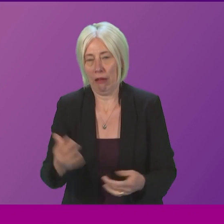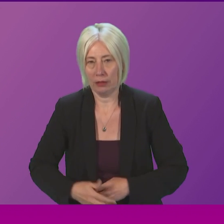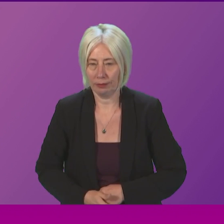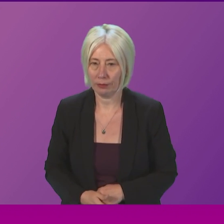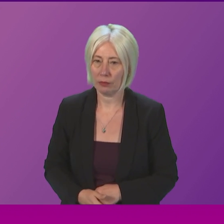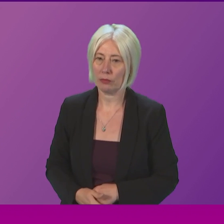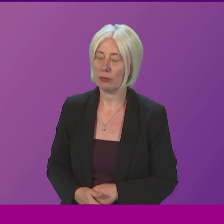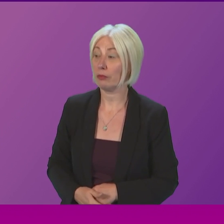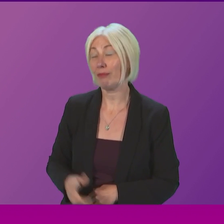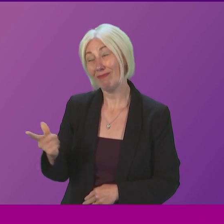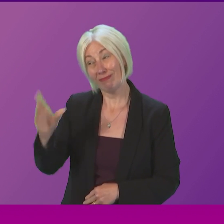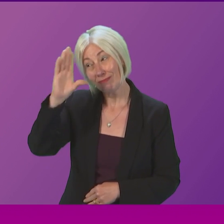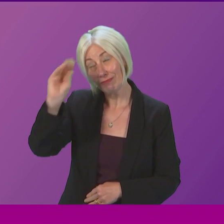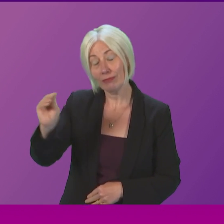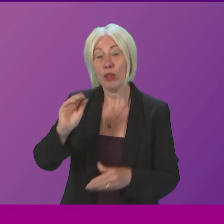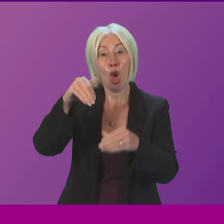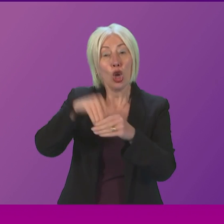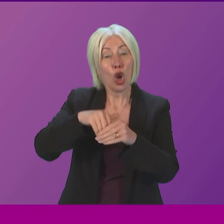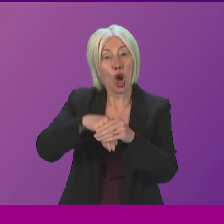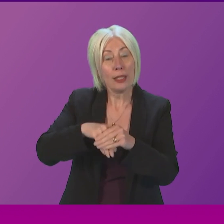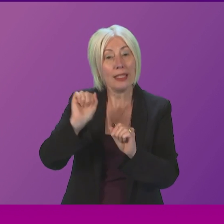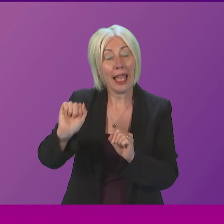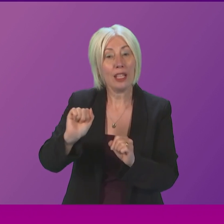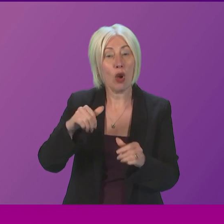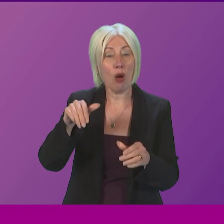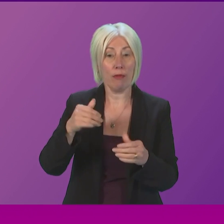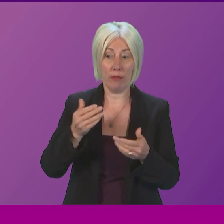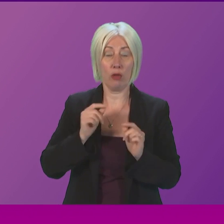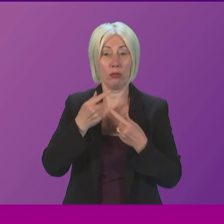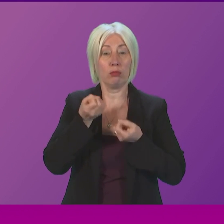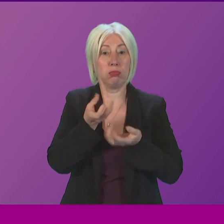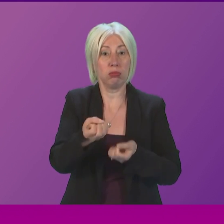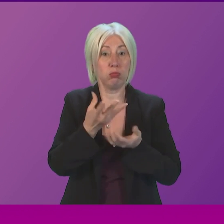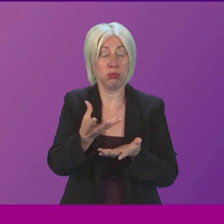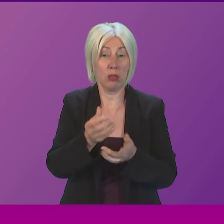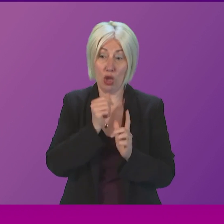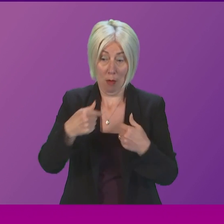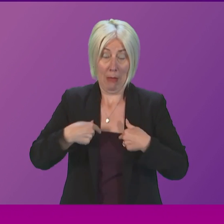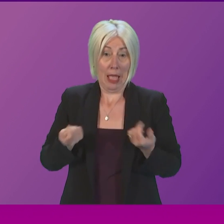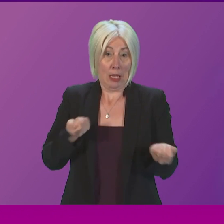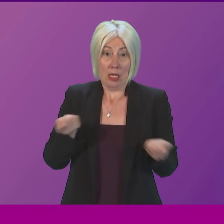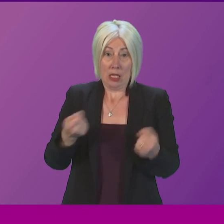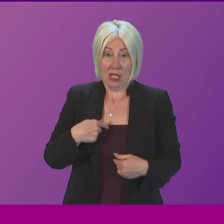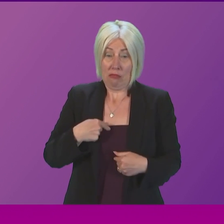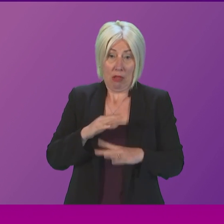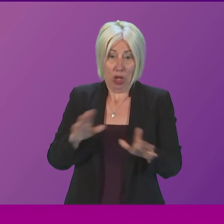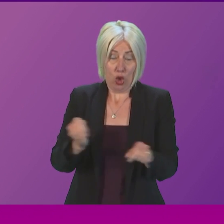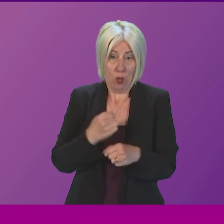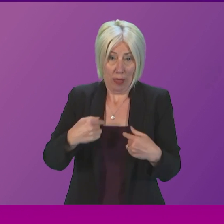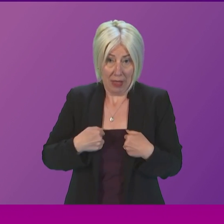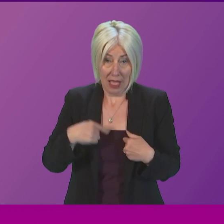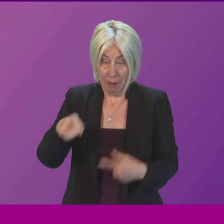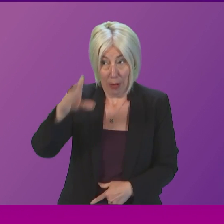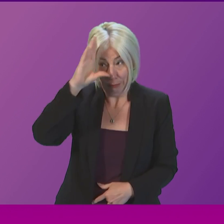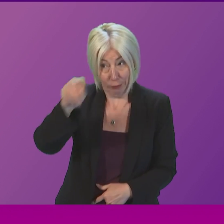The member will be aware that the content of members' contributions is not generally a matter for the chair. The member will also be aware